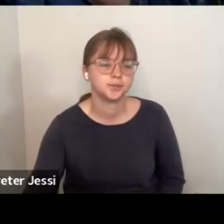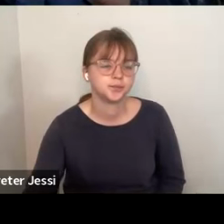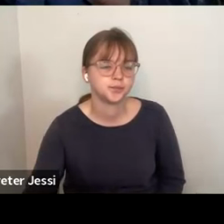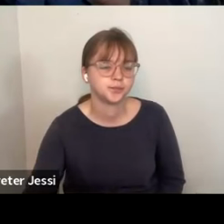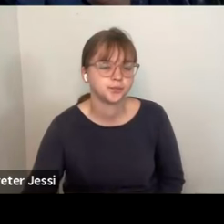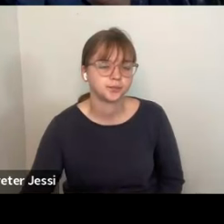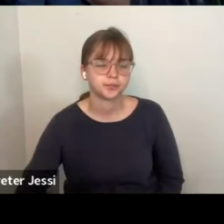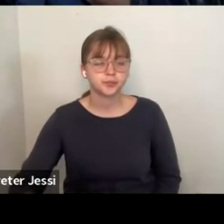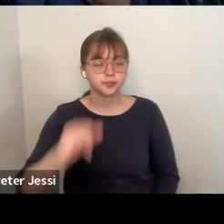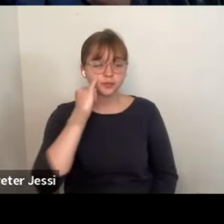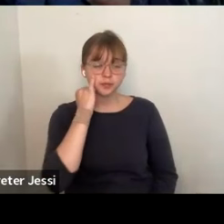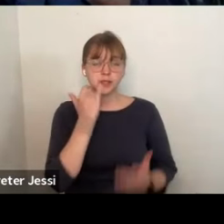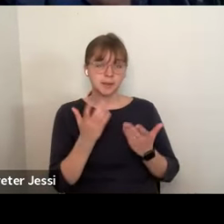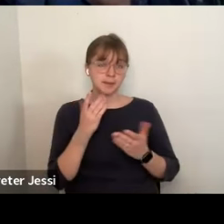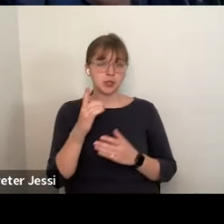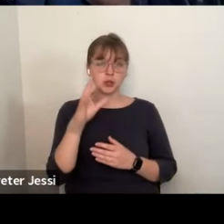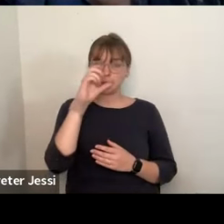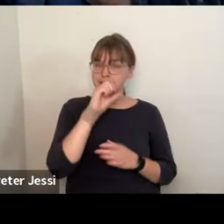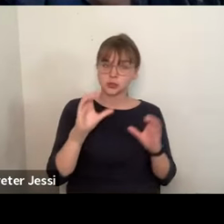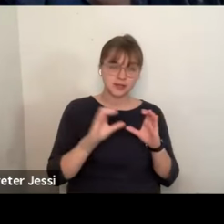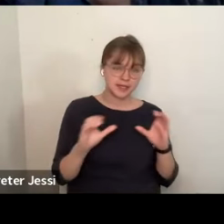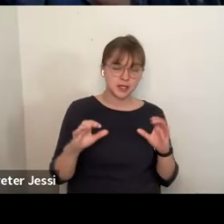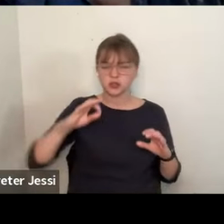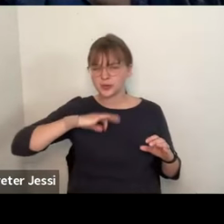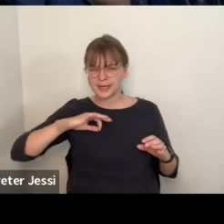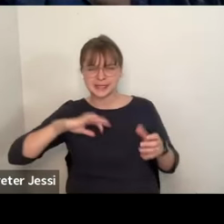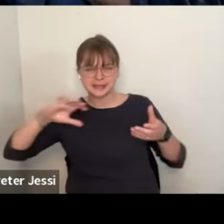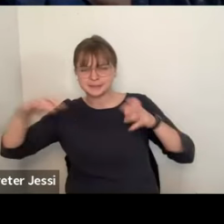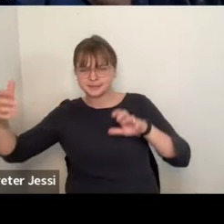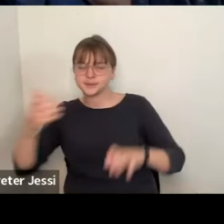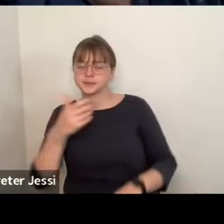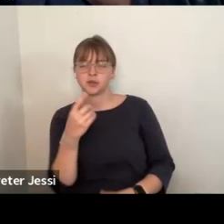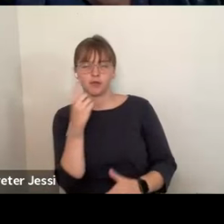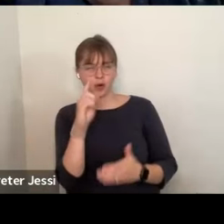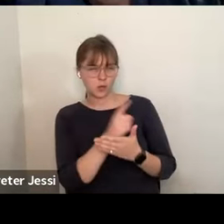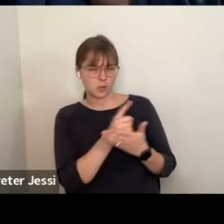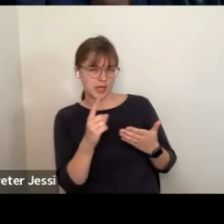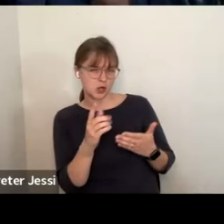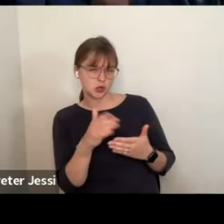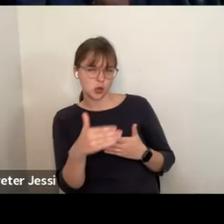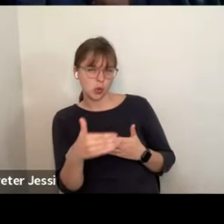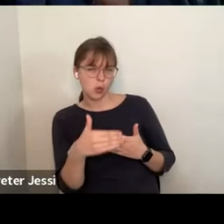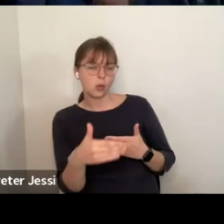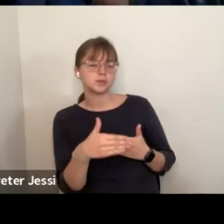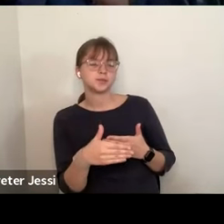reason you didn't get a certificate or something went wrong over the next week or so, I'm hoping to have these out